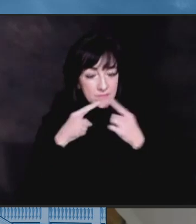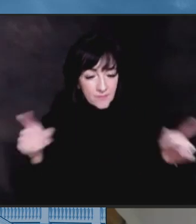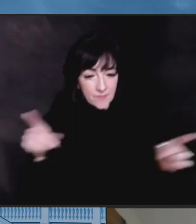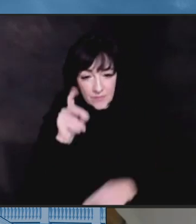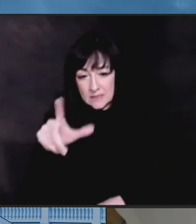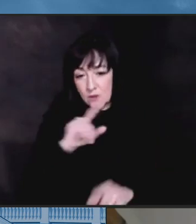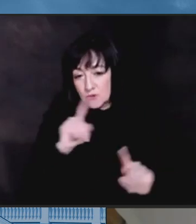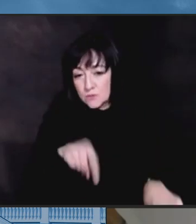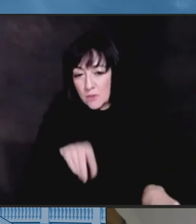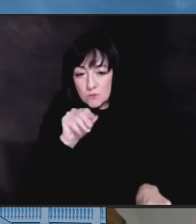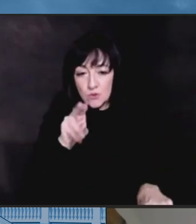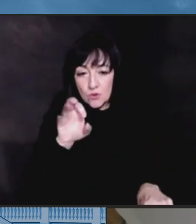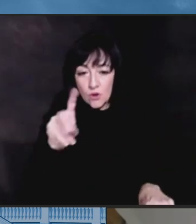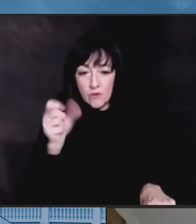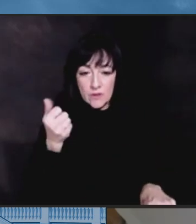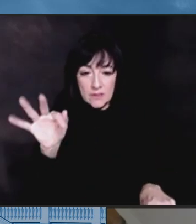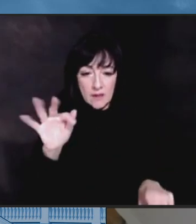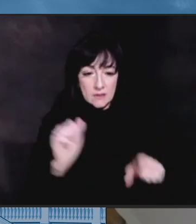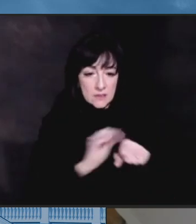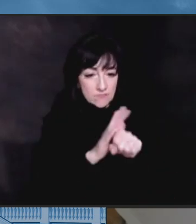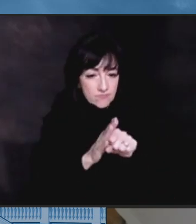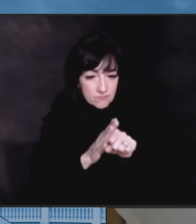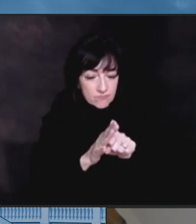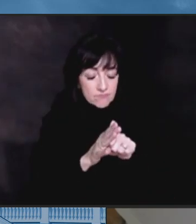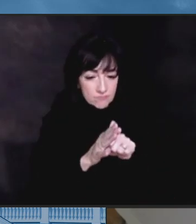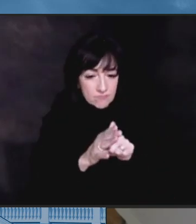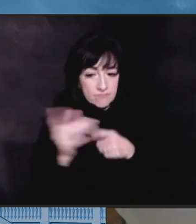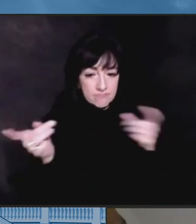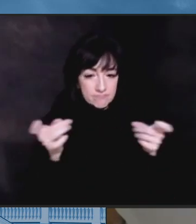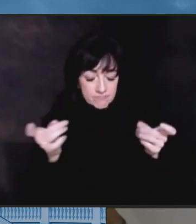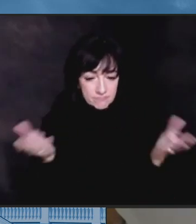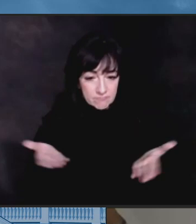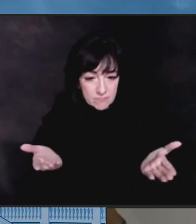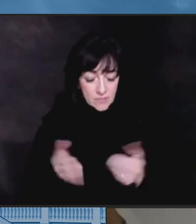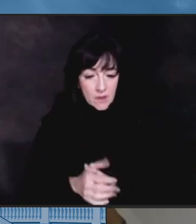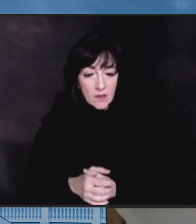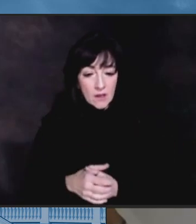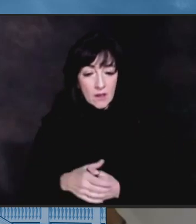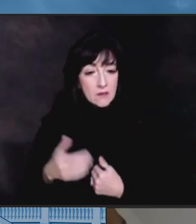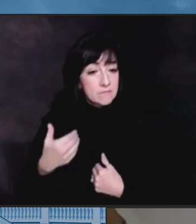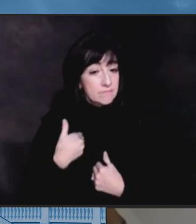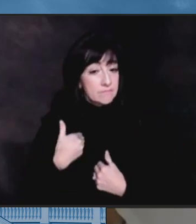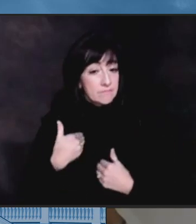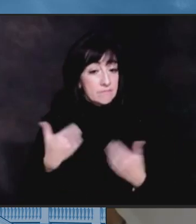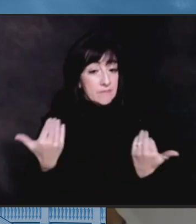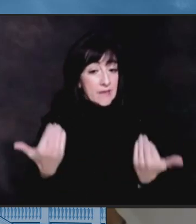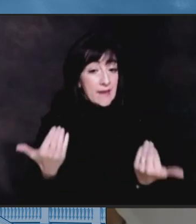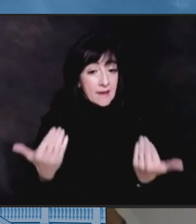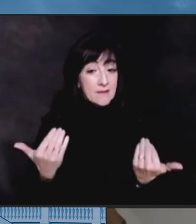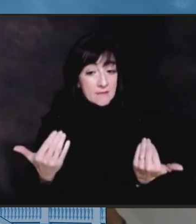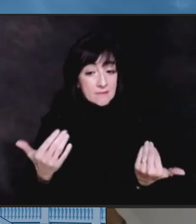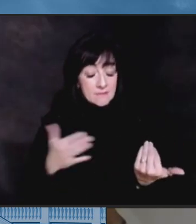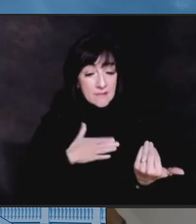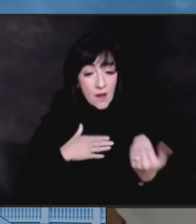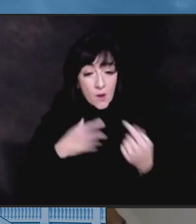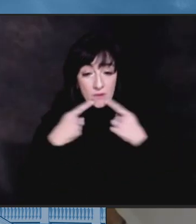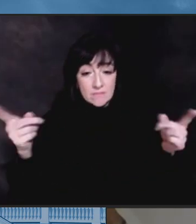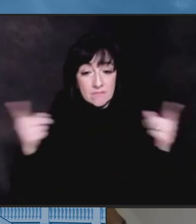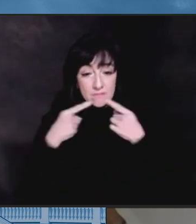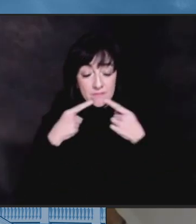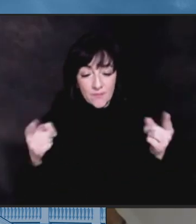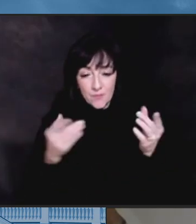COVID-19. We're coming to you today over a Zoom connection. Most of you are familiar with that during